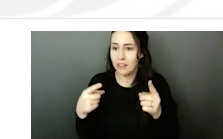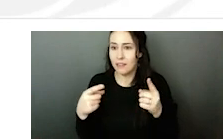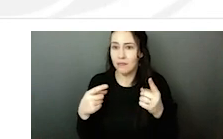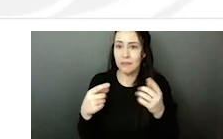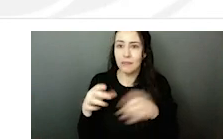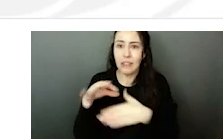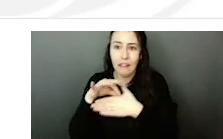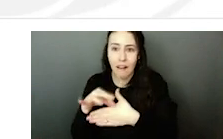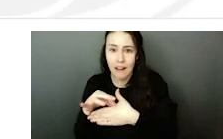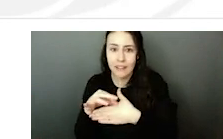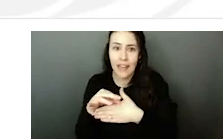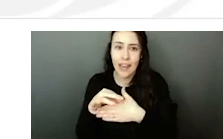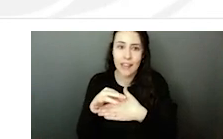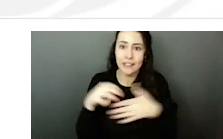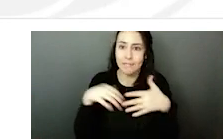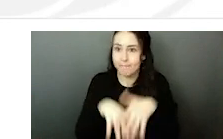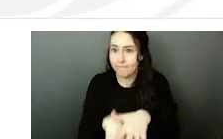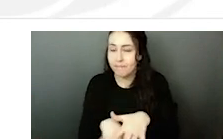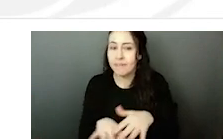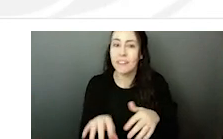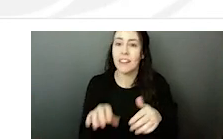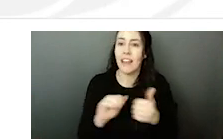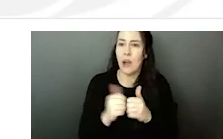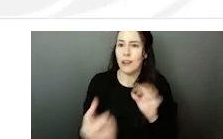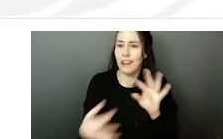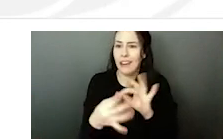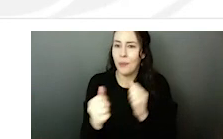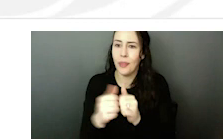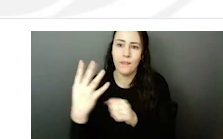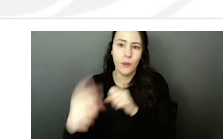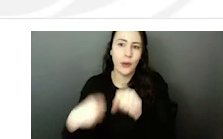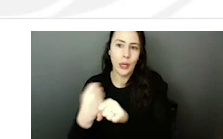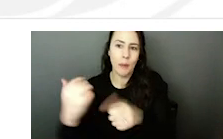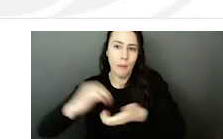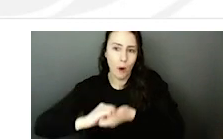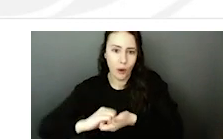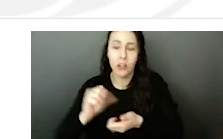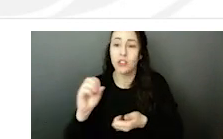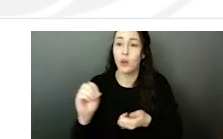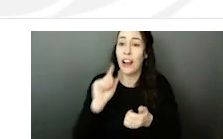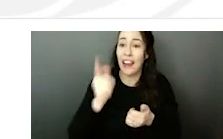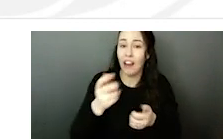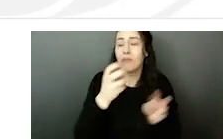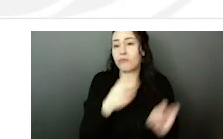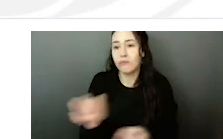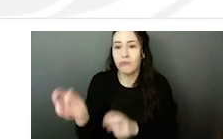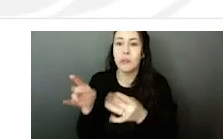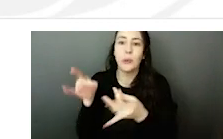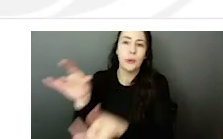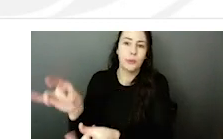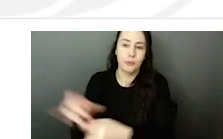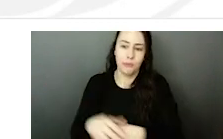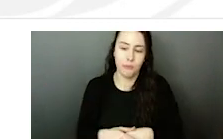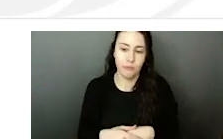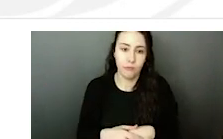our four-year partners so that it easily transfers as well? And then last but certainly not least, our focus